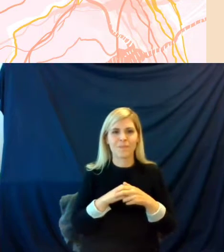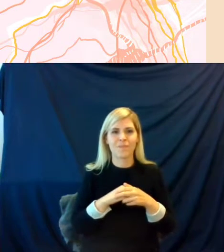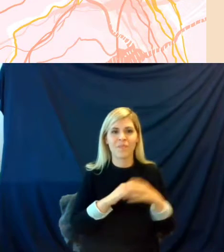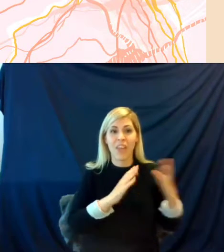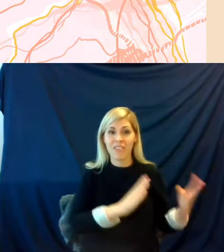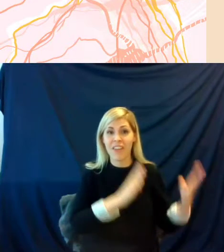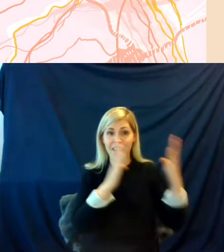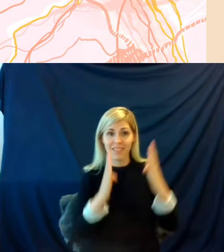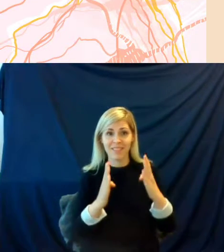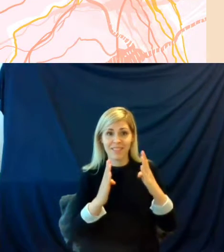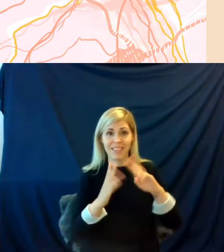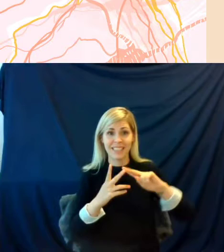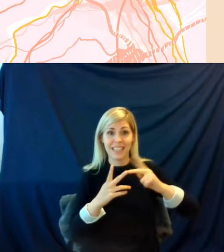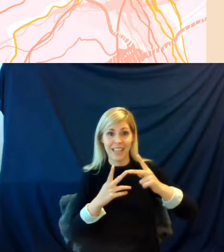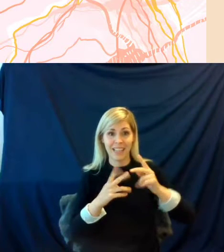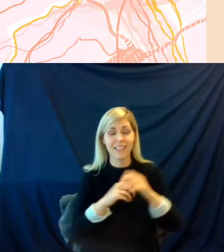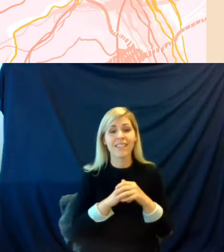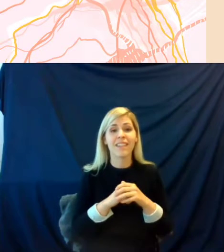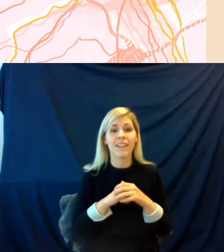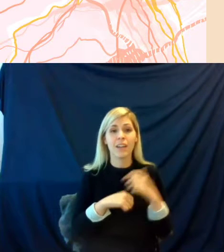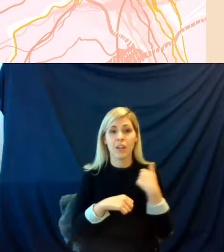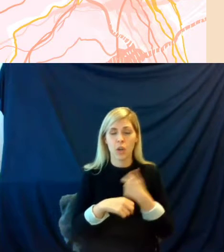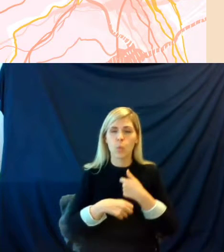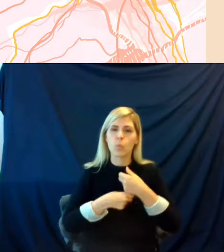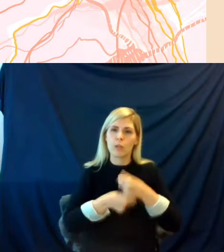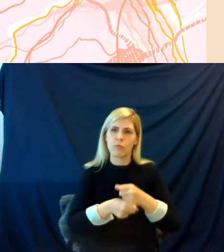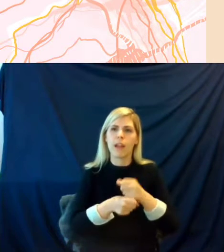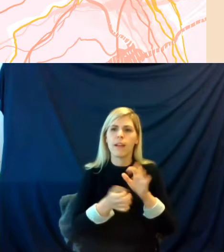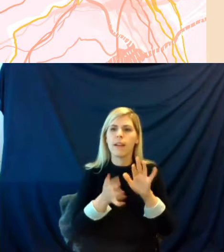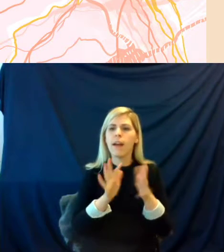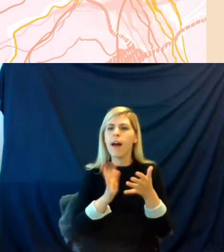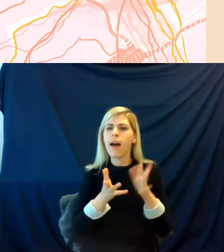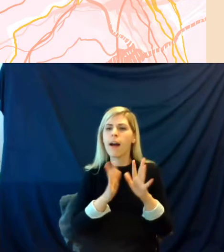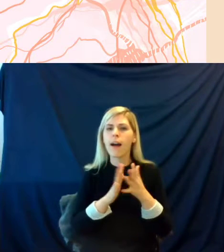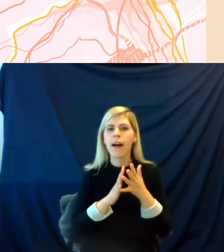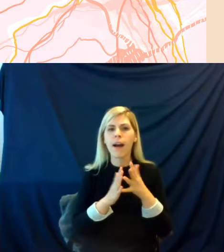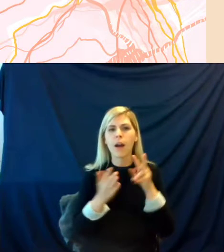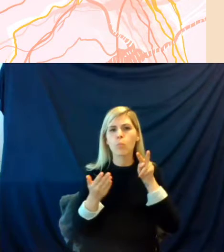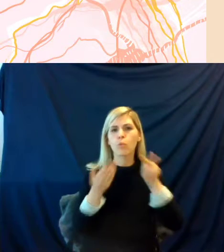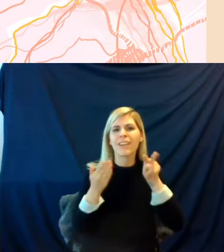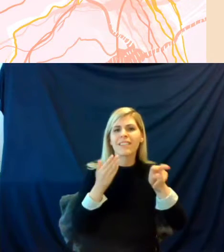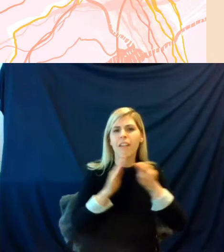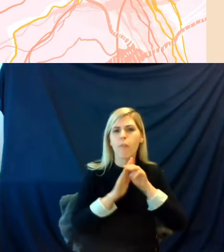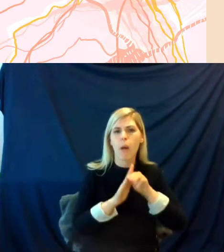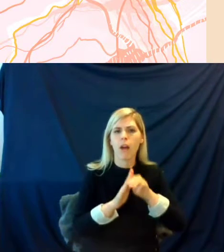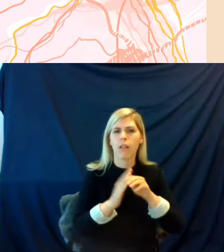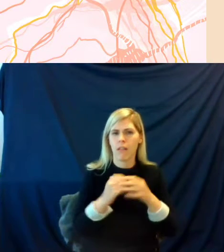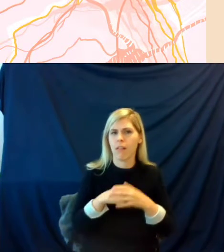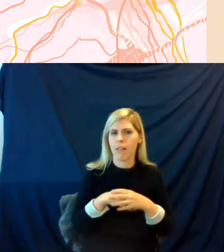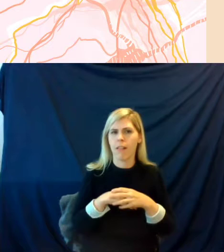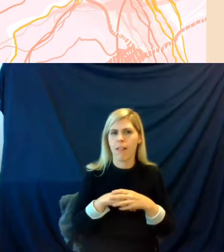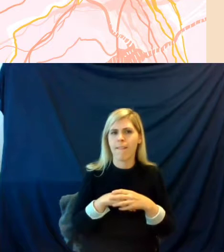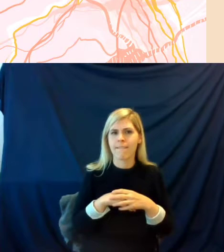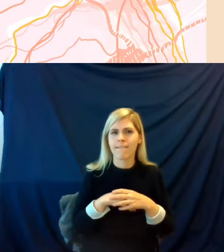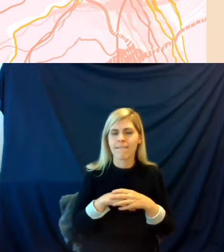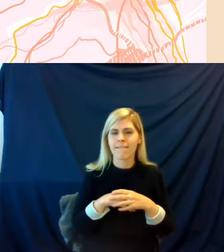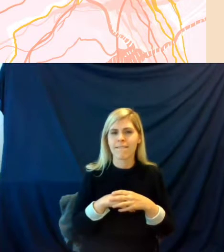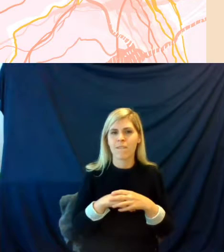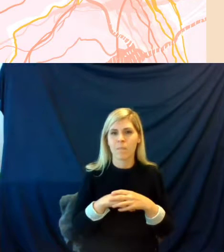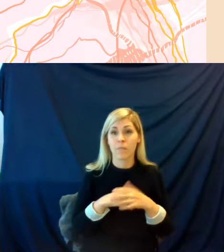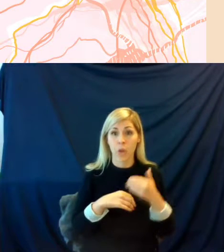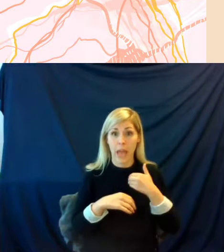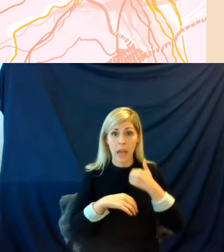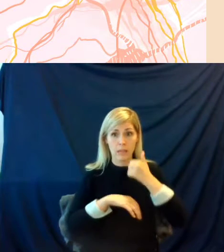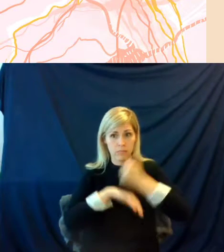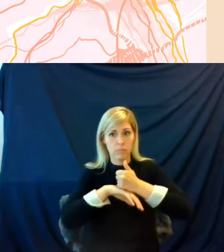Next, we basically created a kind of predictive model and